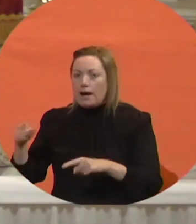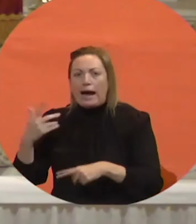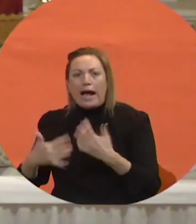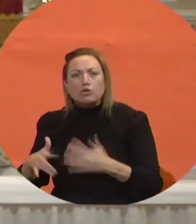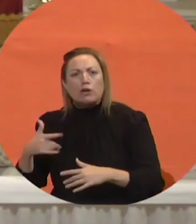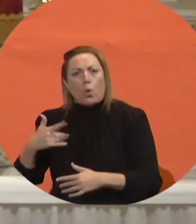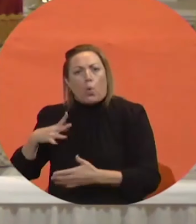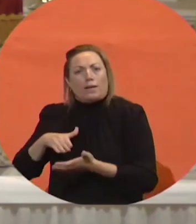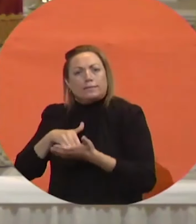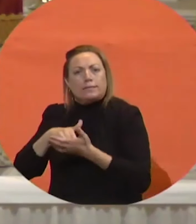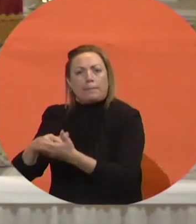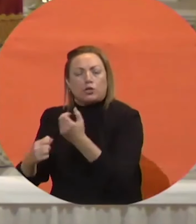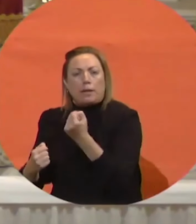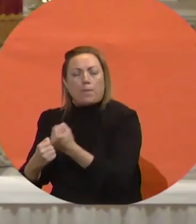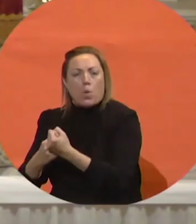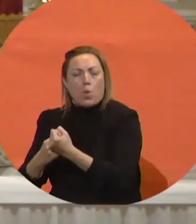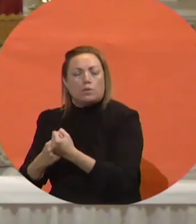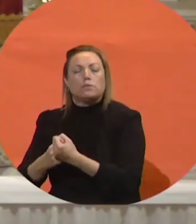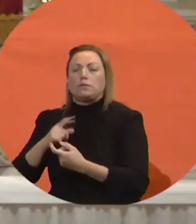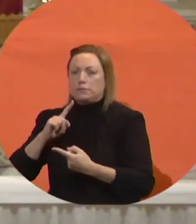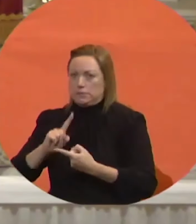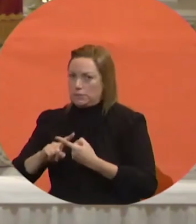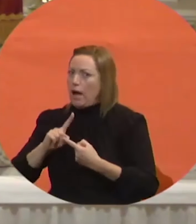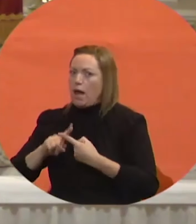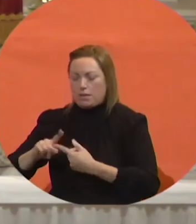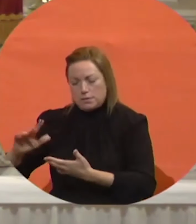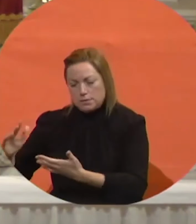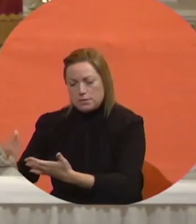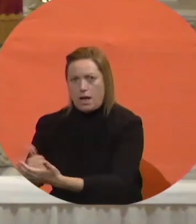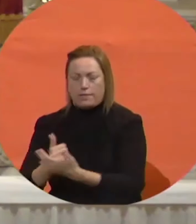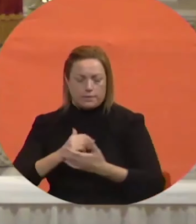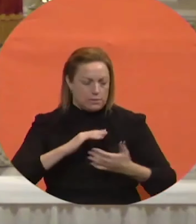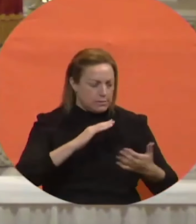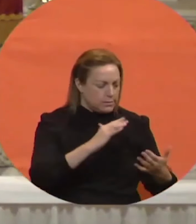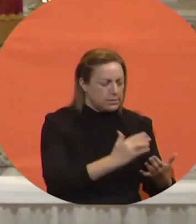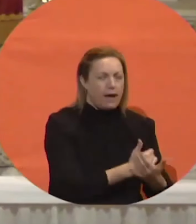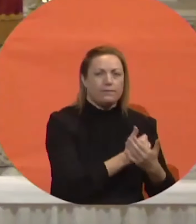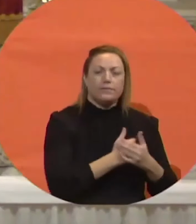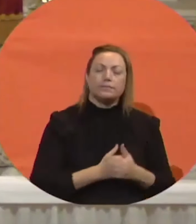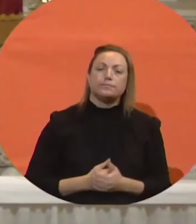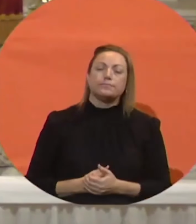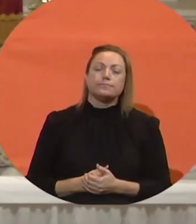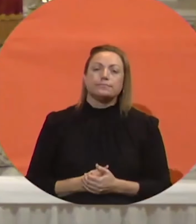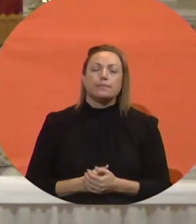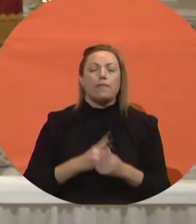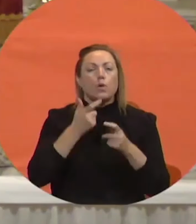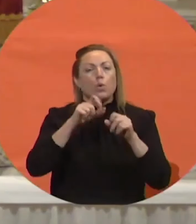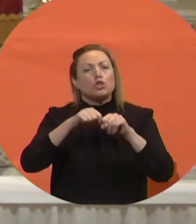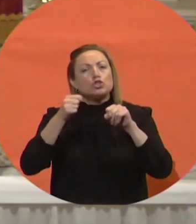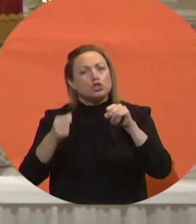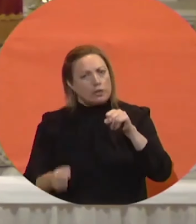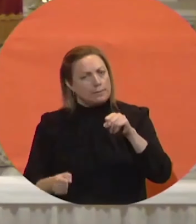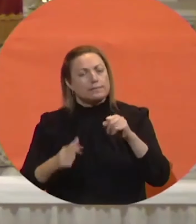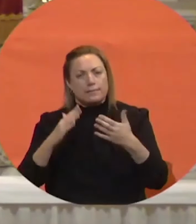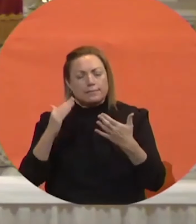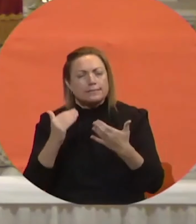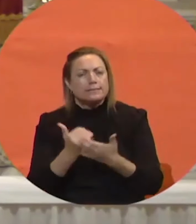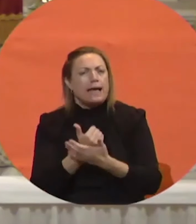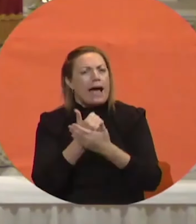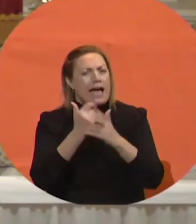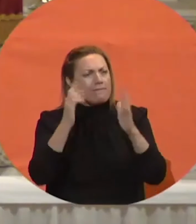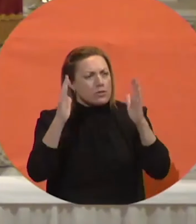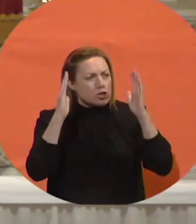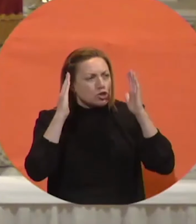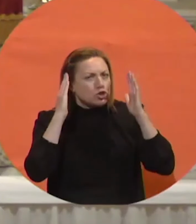The Good Shepherd comes to the rescue, not just of an anxious church, but of